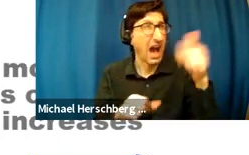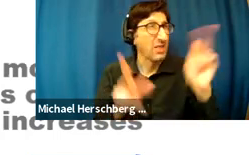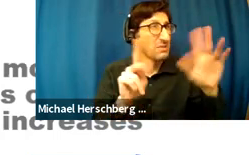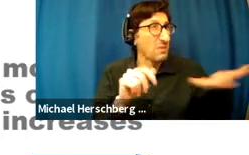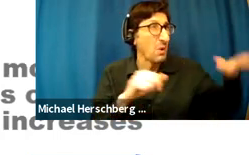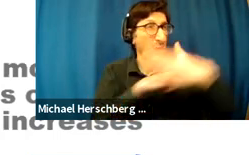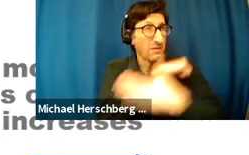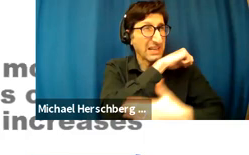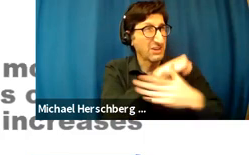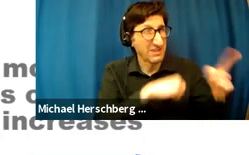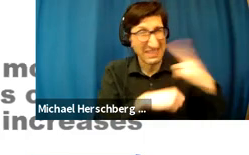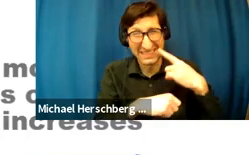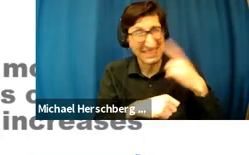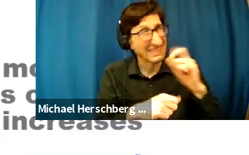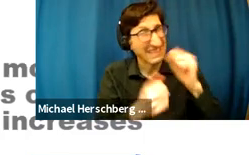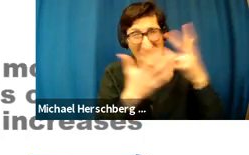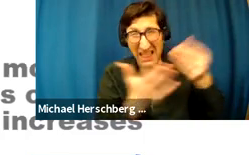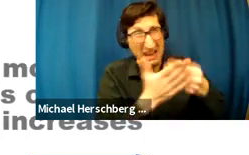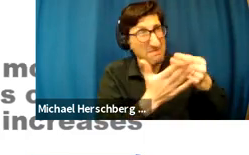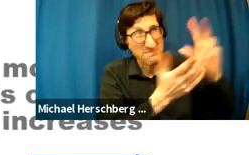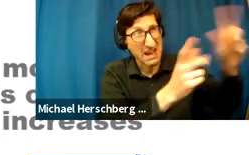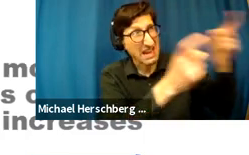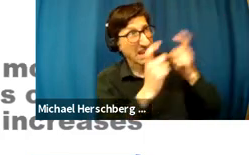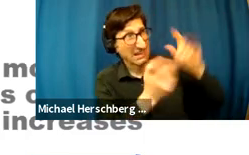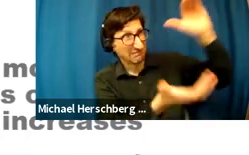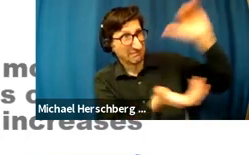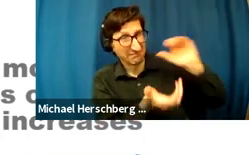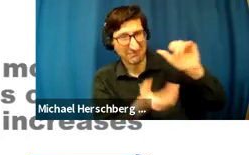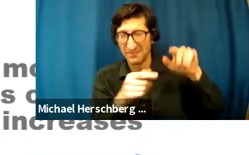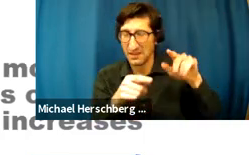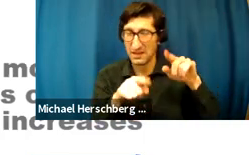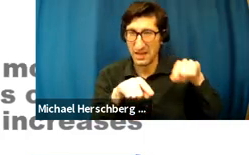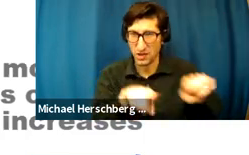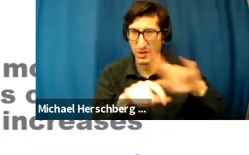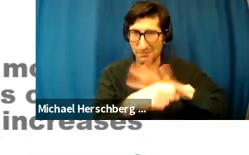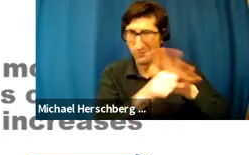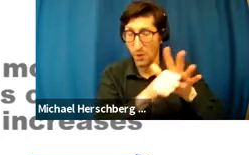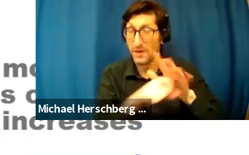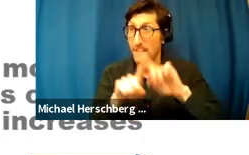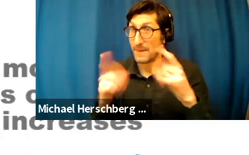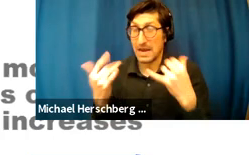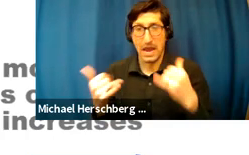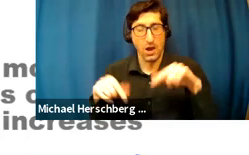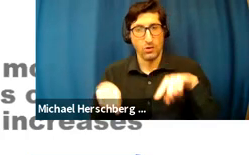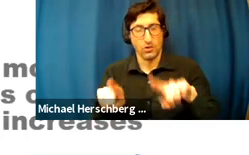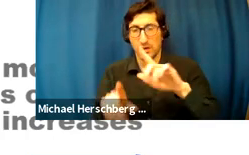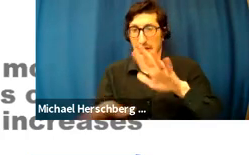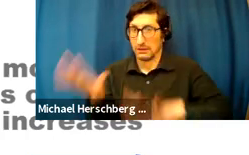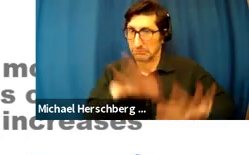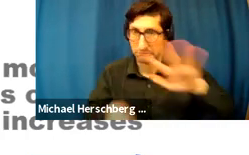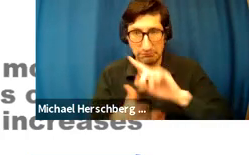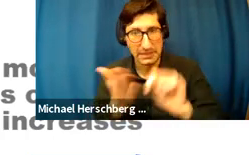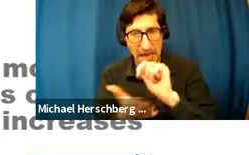about major investments coming out of this pandemic. It's remarkable that during a time of great uncertainty, that the mayor would step up and